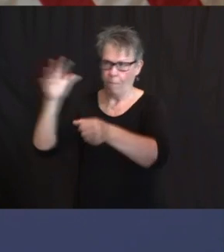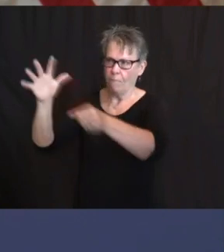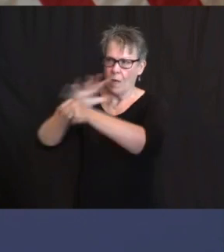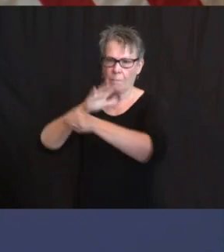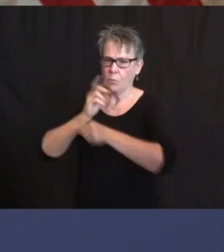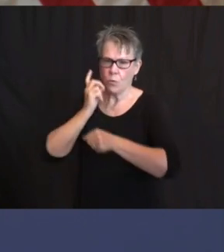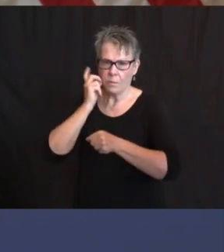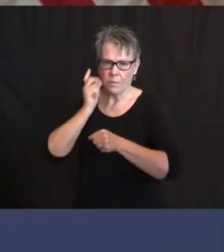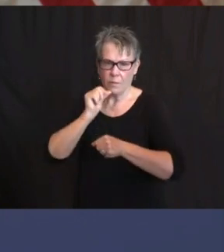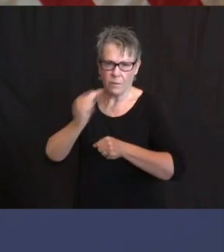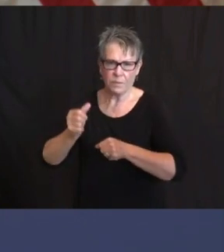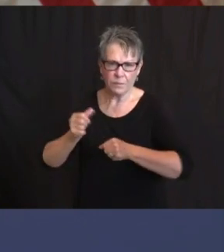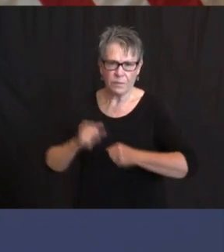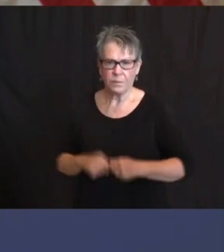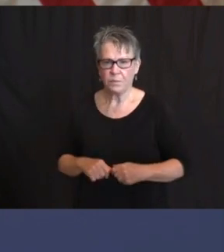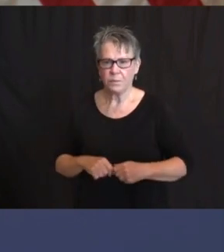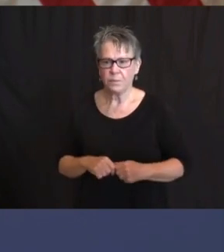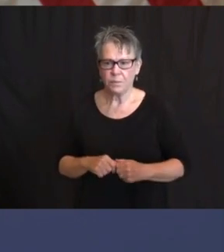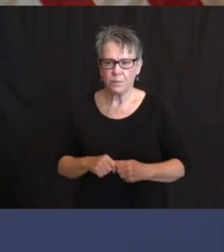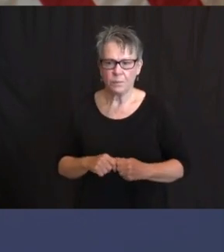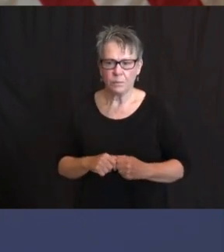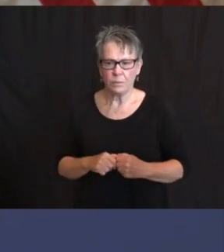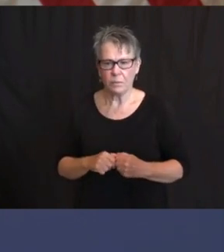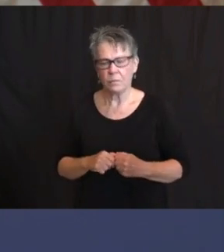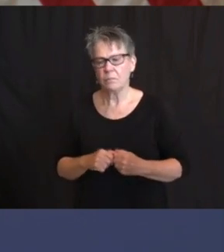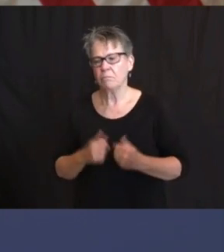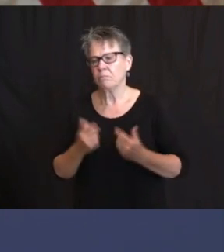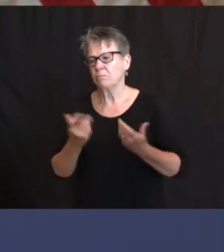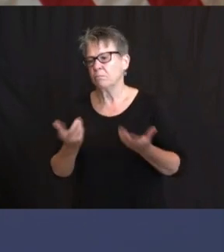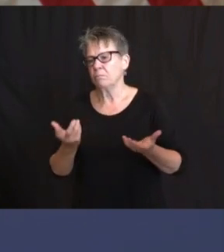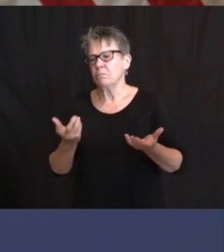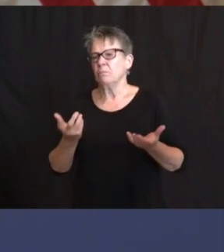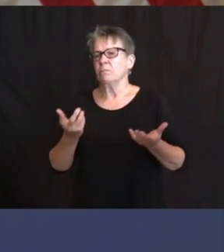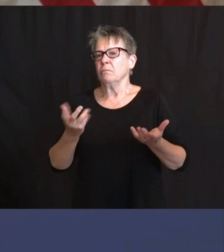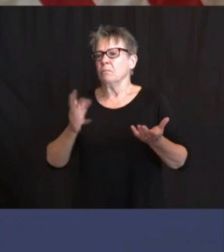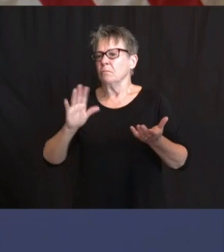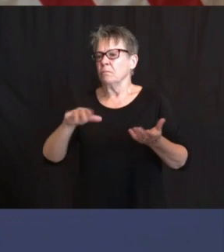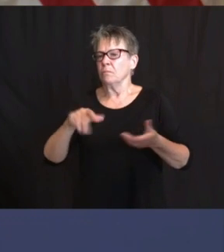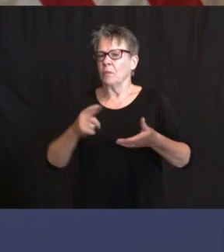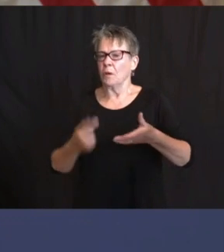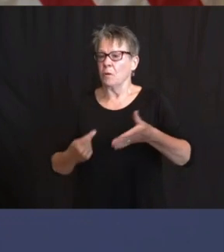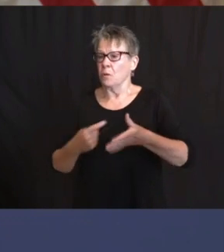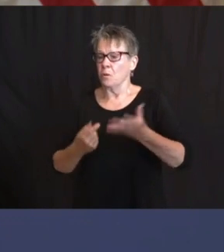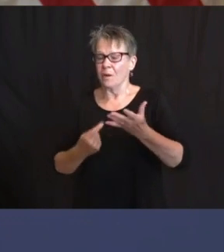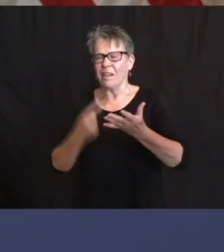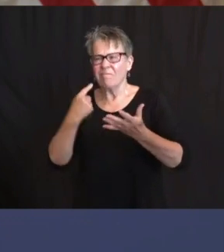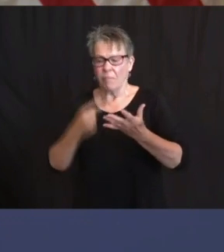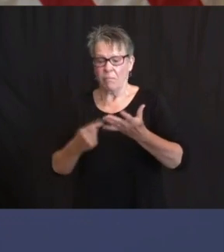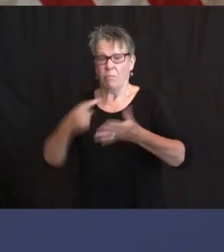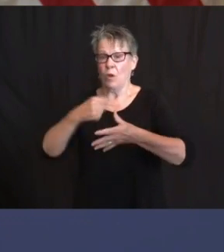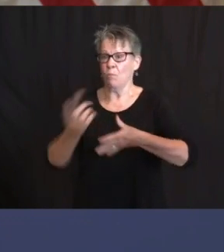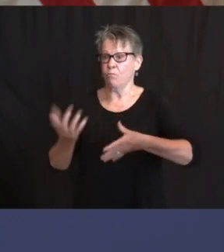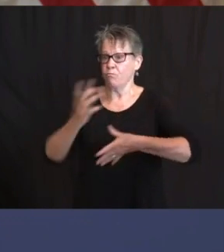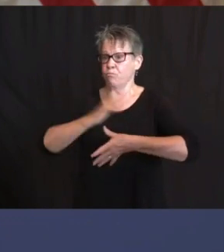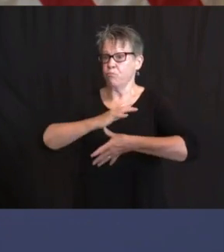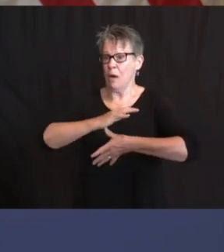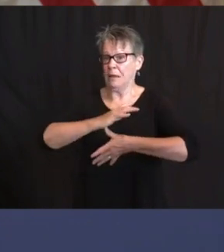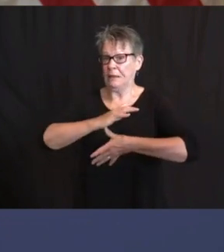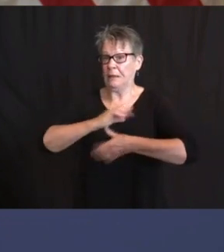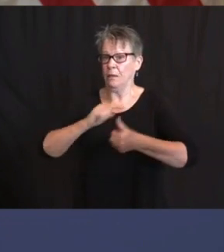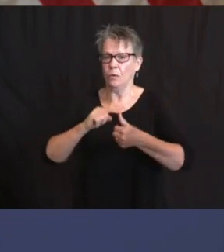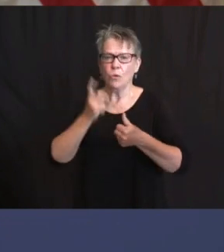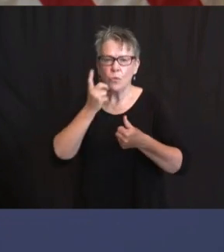about prioritizing that limited housing for students for whom residential housing is necessary for them to gain the most